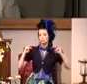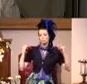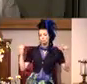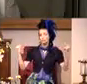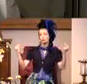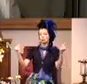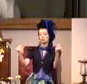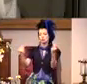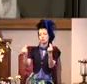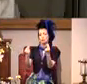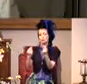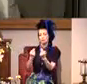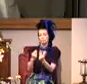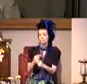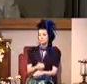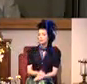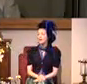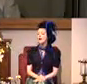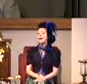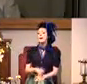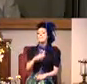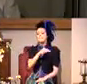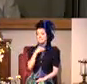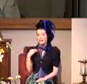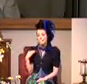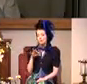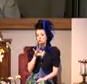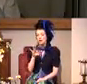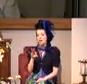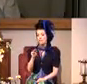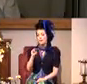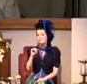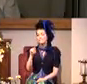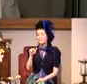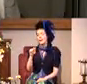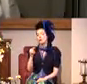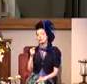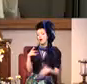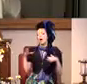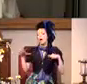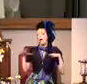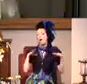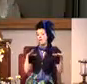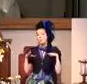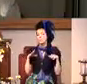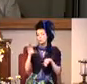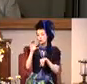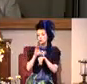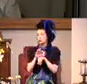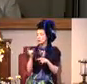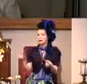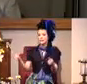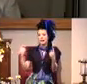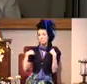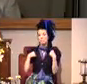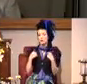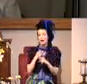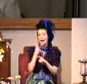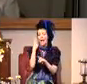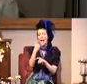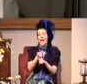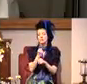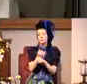Mount Hollywood Congregational Church, a United Church of Christ, joined us in our church here for our annual foot and hand washing and